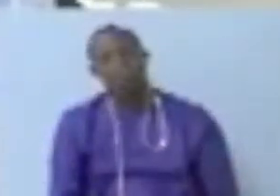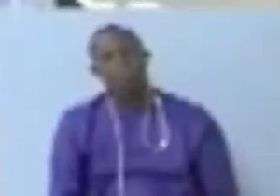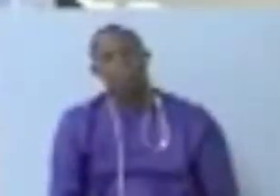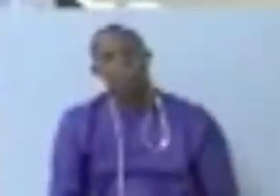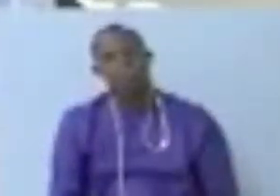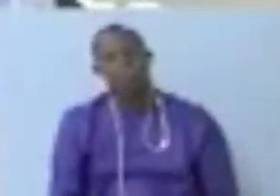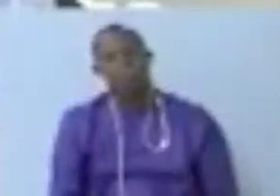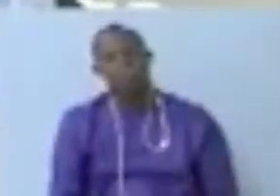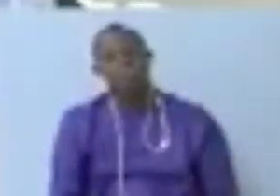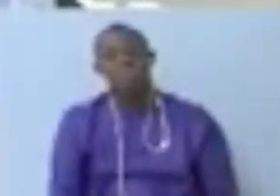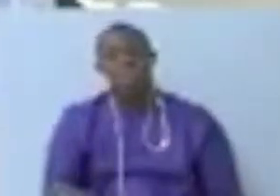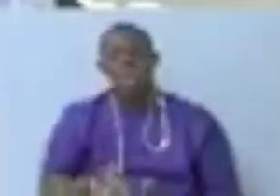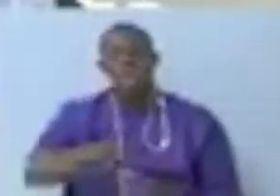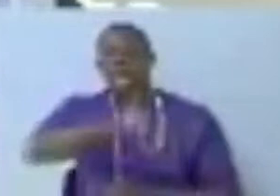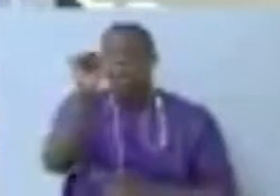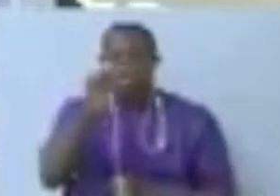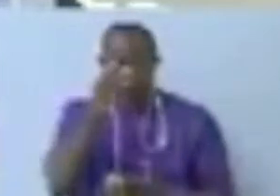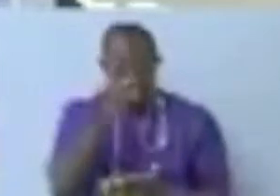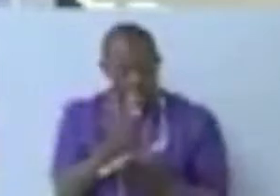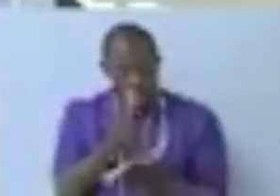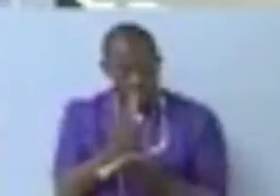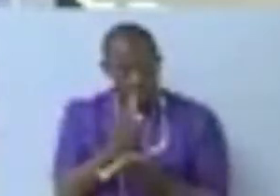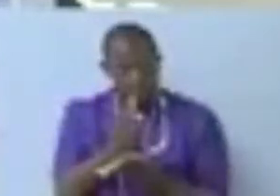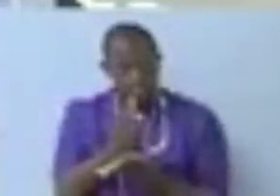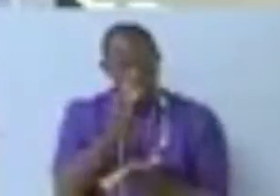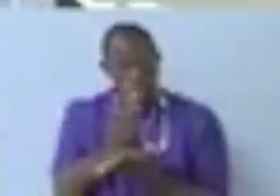in fact, the evidence